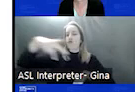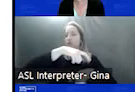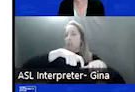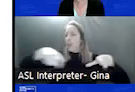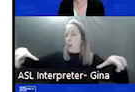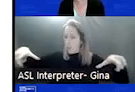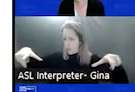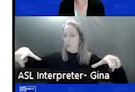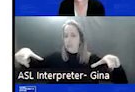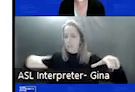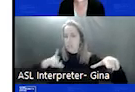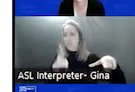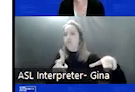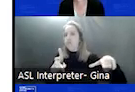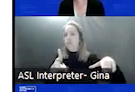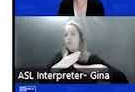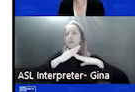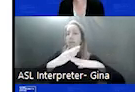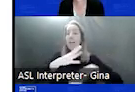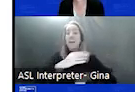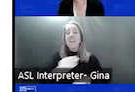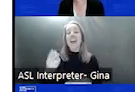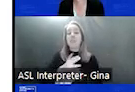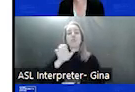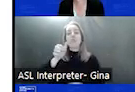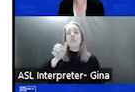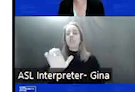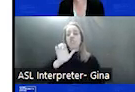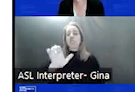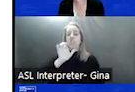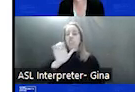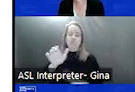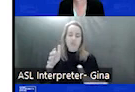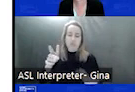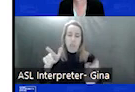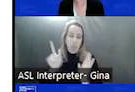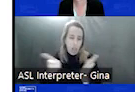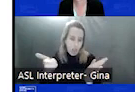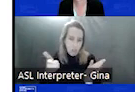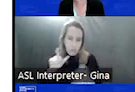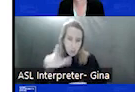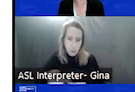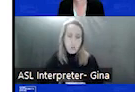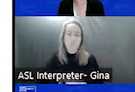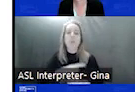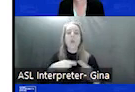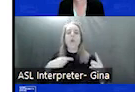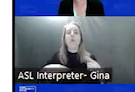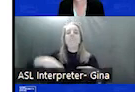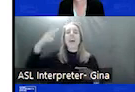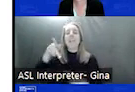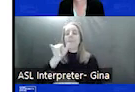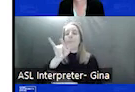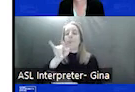Please. Yes, and using the horns illegally. We do have the highest particulate matter 2.5 in all of